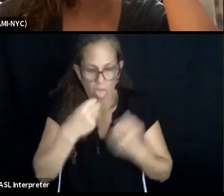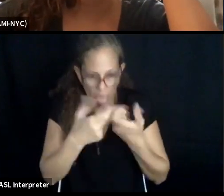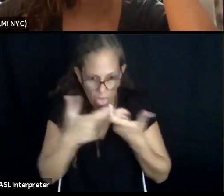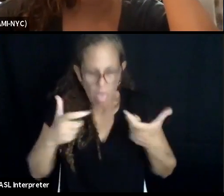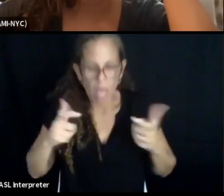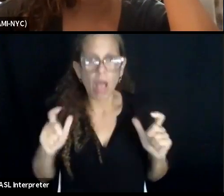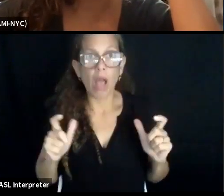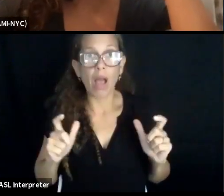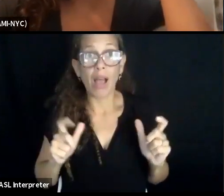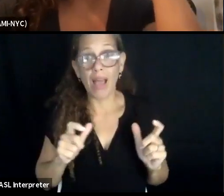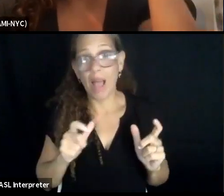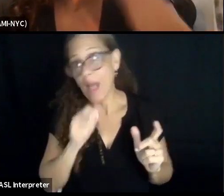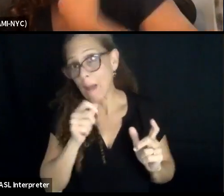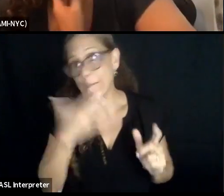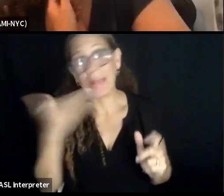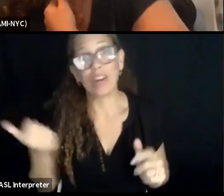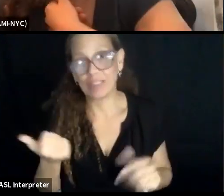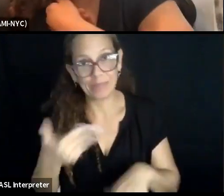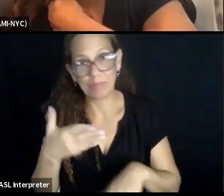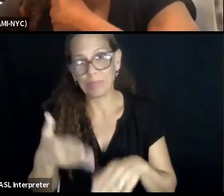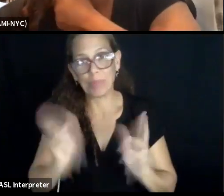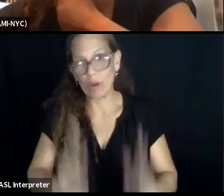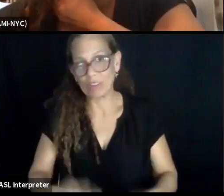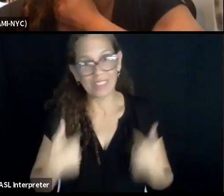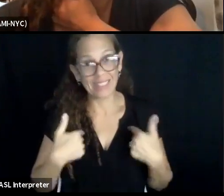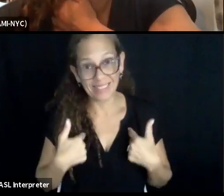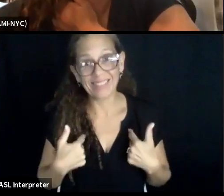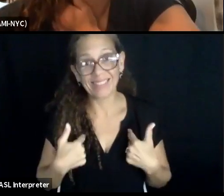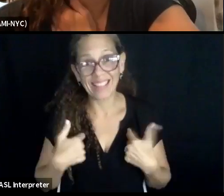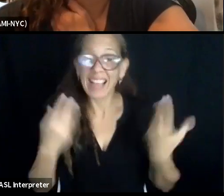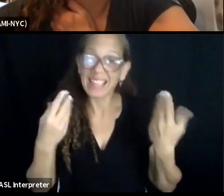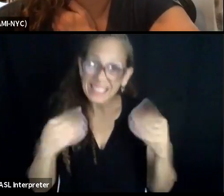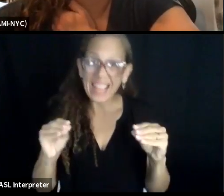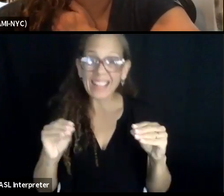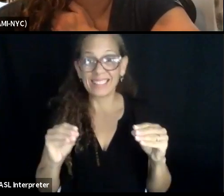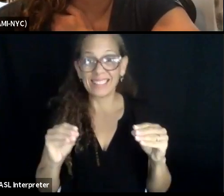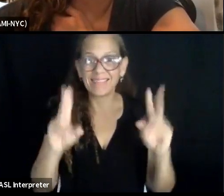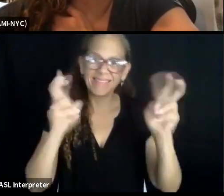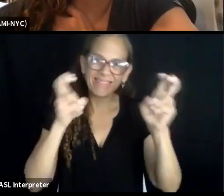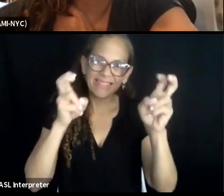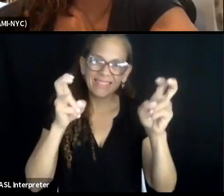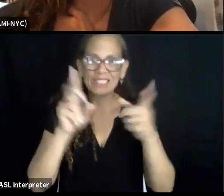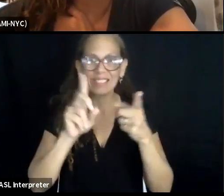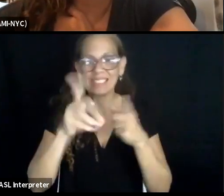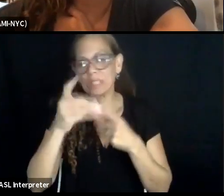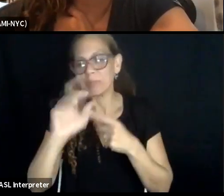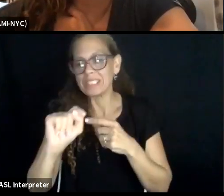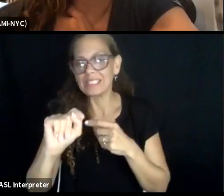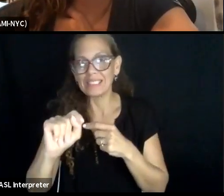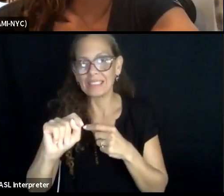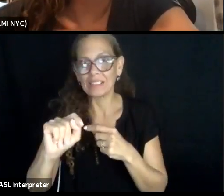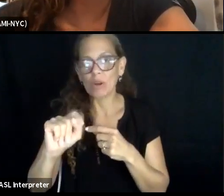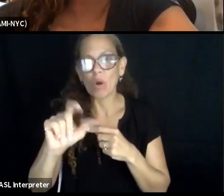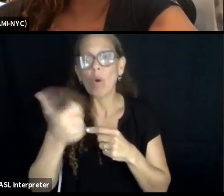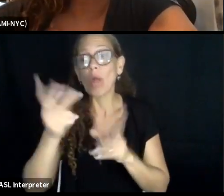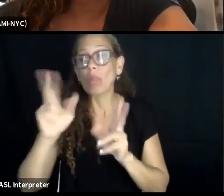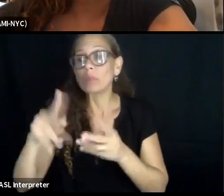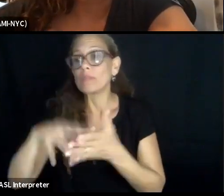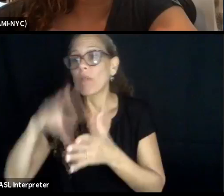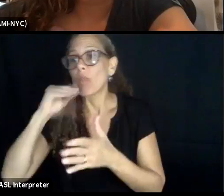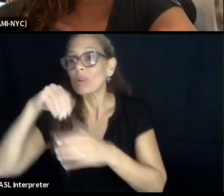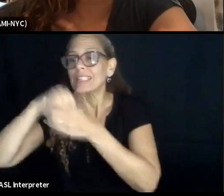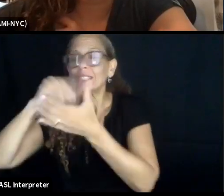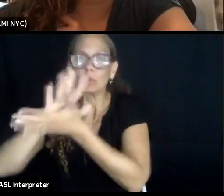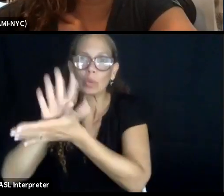offense, Dr. Nguyen, to be able to sell DBT to someone else than someone who has learned about it in school, you